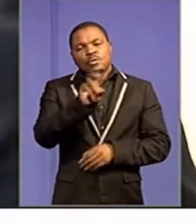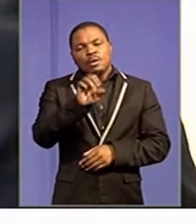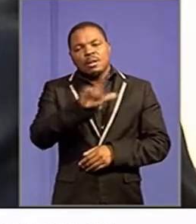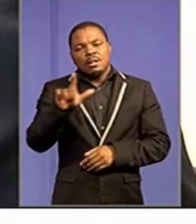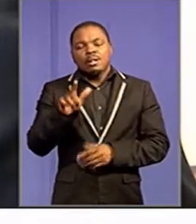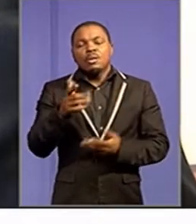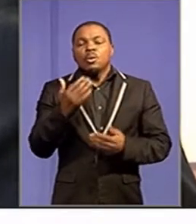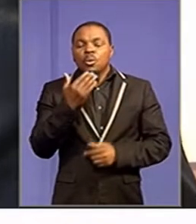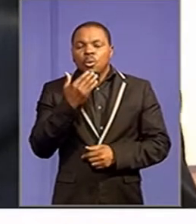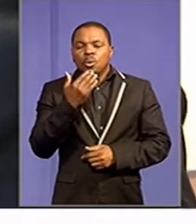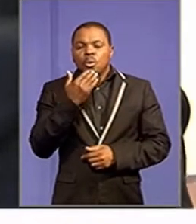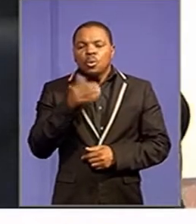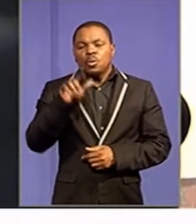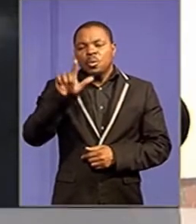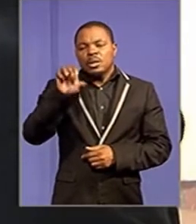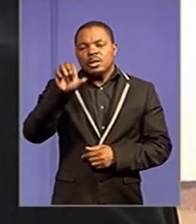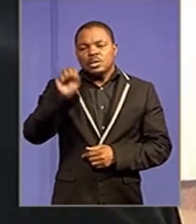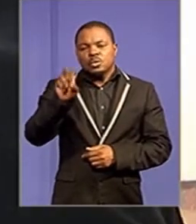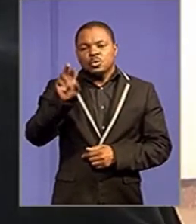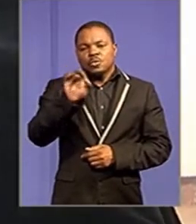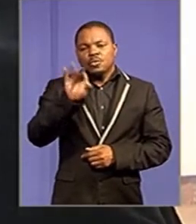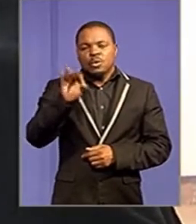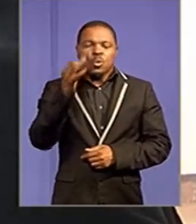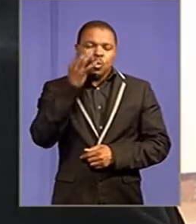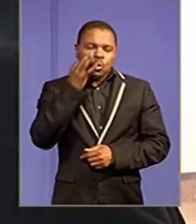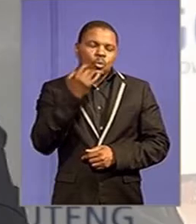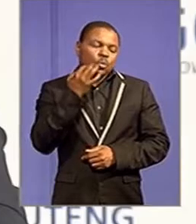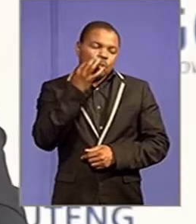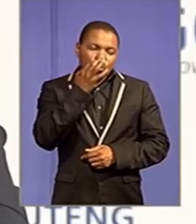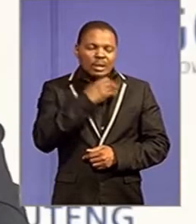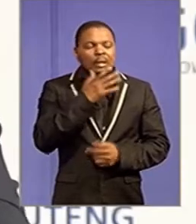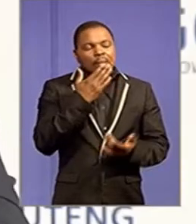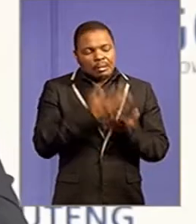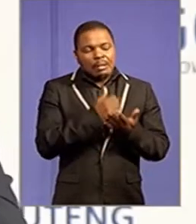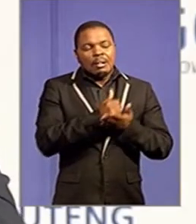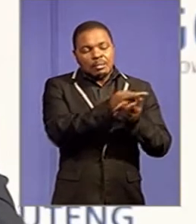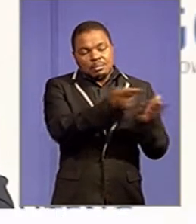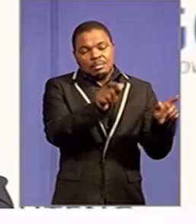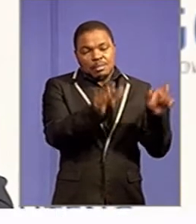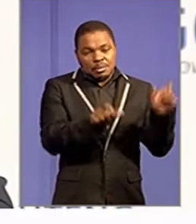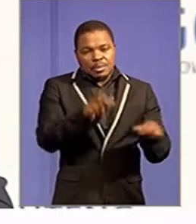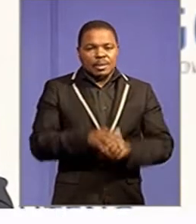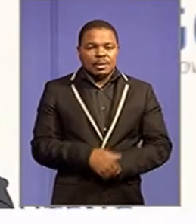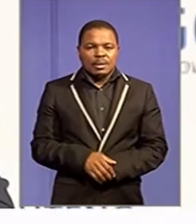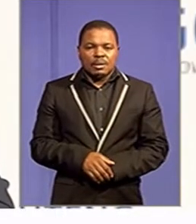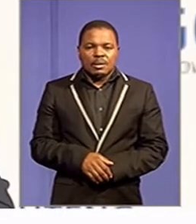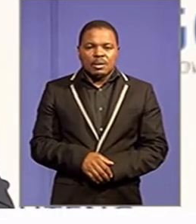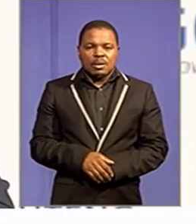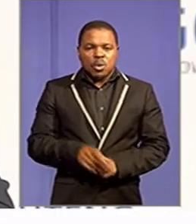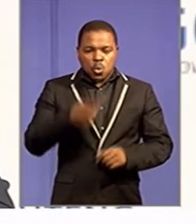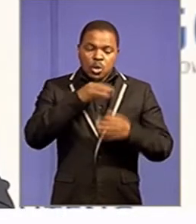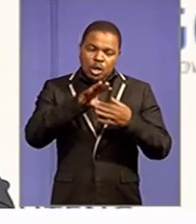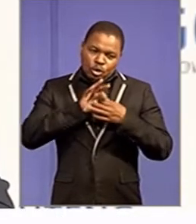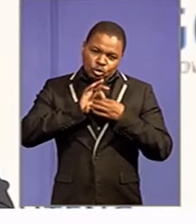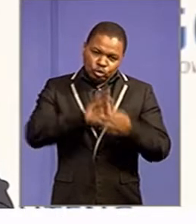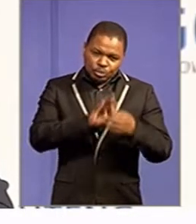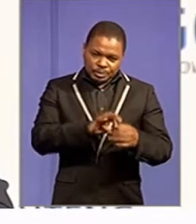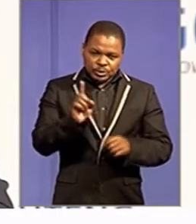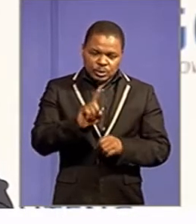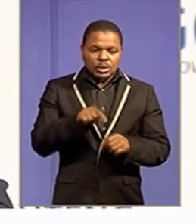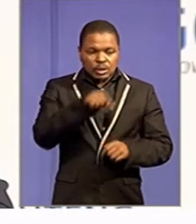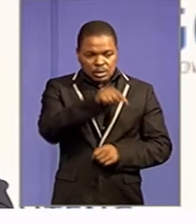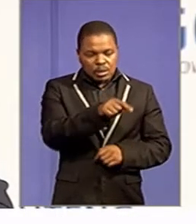Lesufi o ipofile gore ba tla ba hweletša thušo. We are putting a firm commitment that will place them before